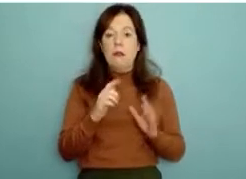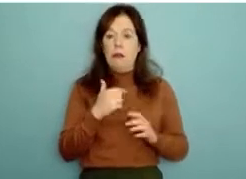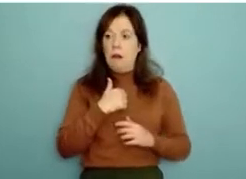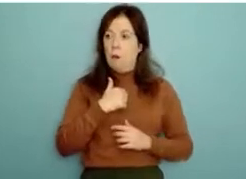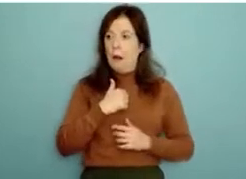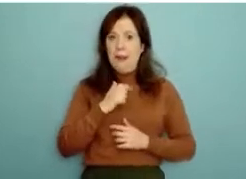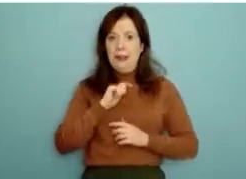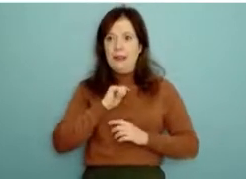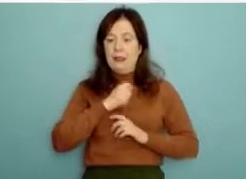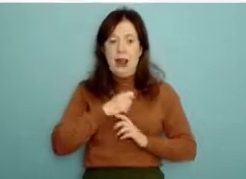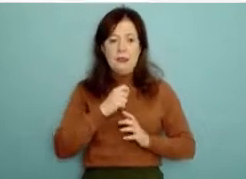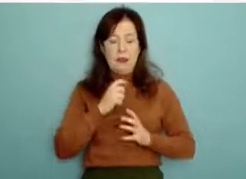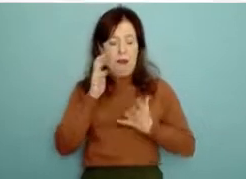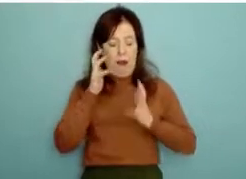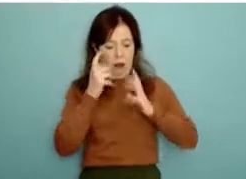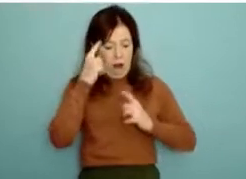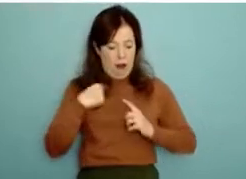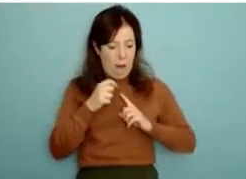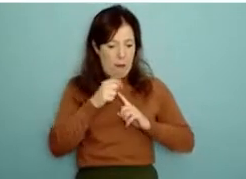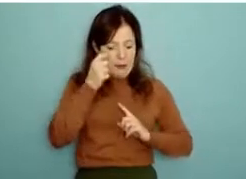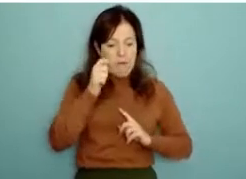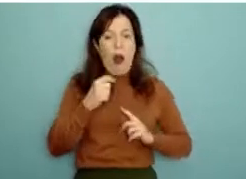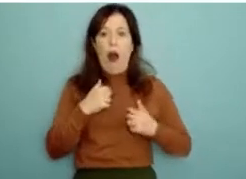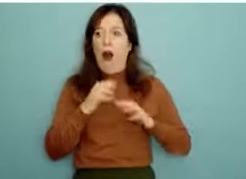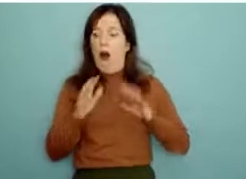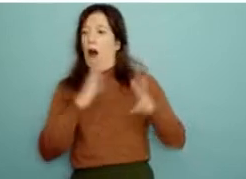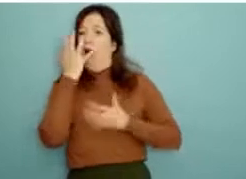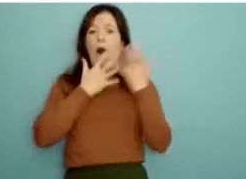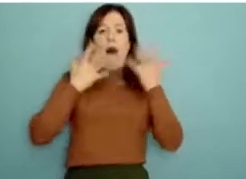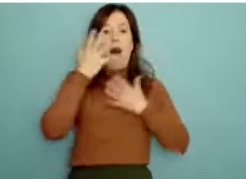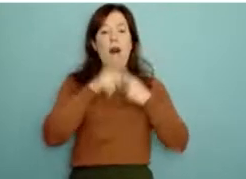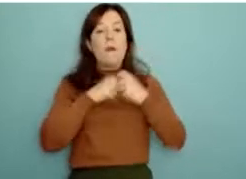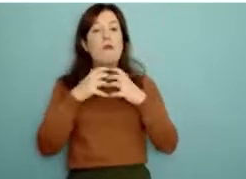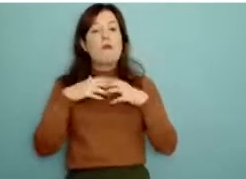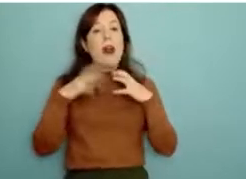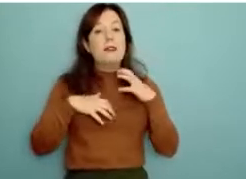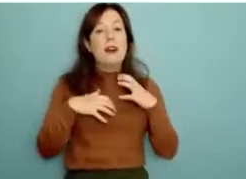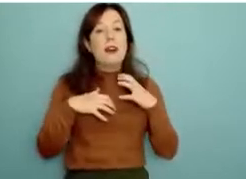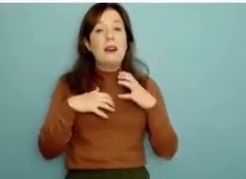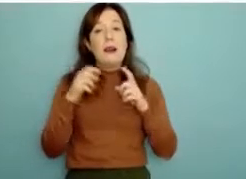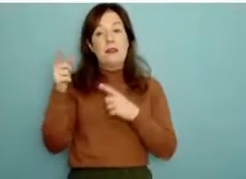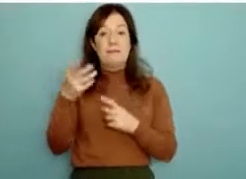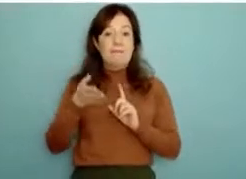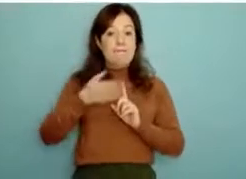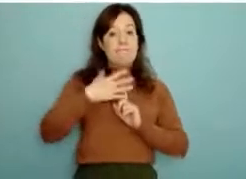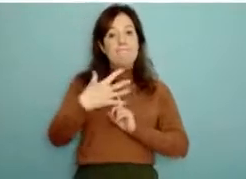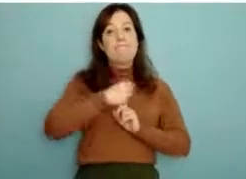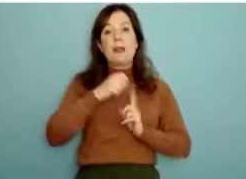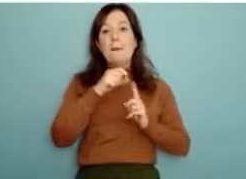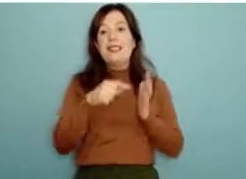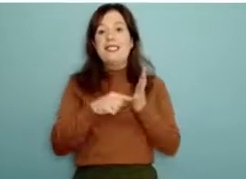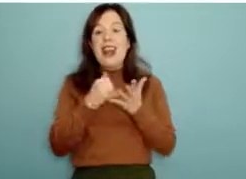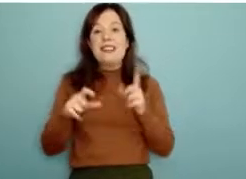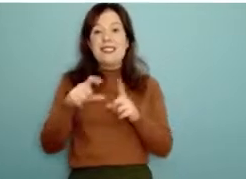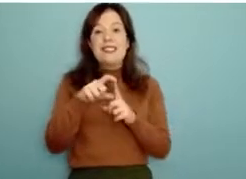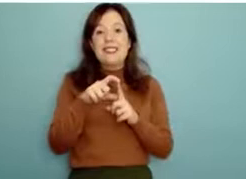which consequently led to a breakdown and me being diagnosed with PTSD when that was my